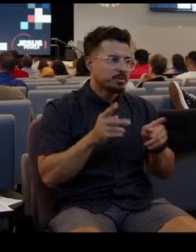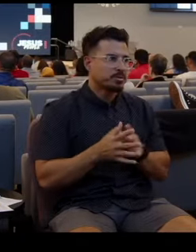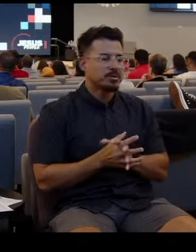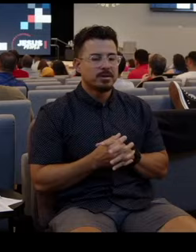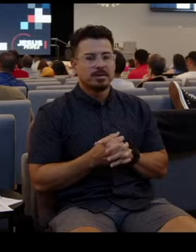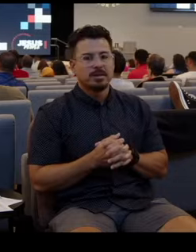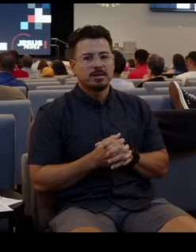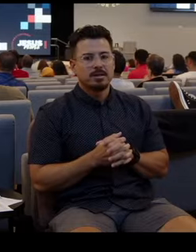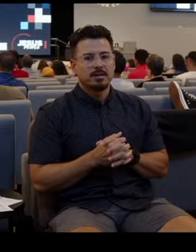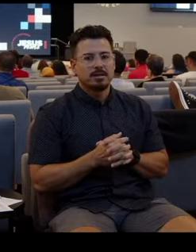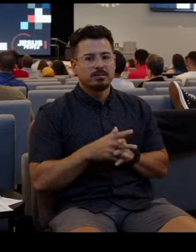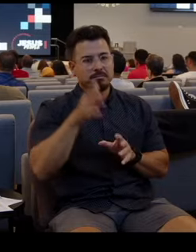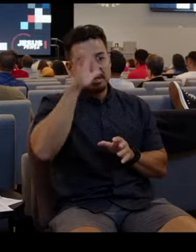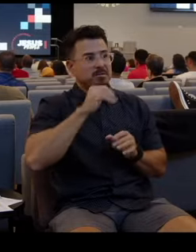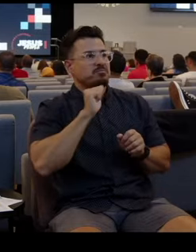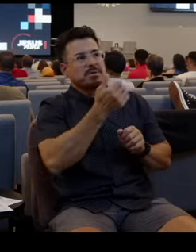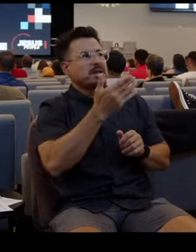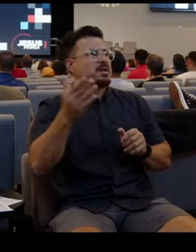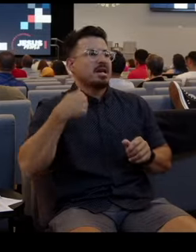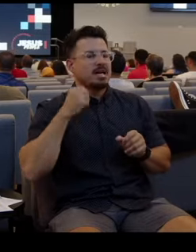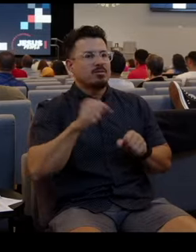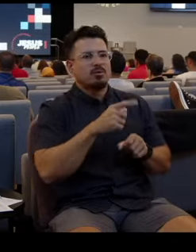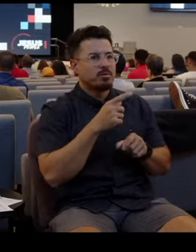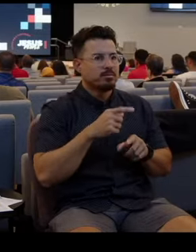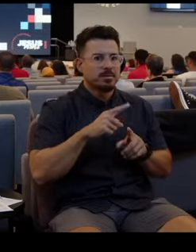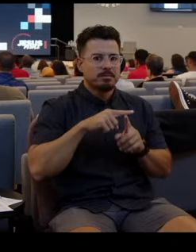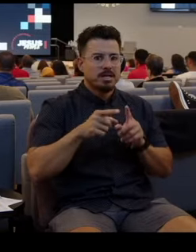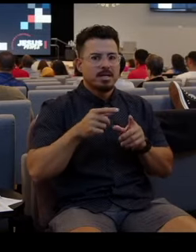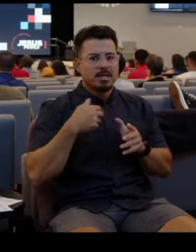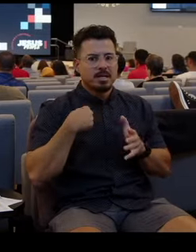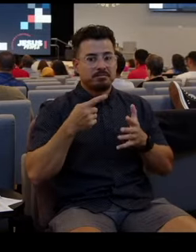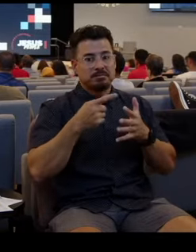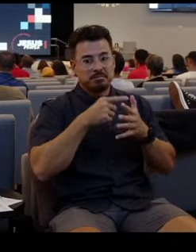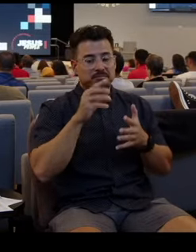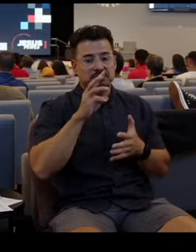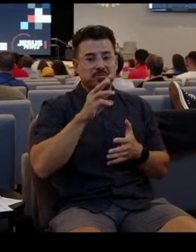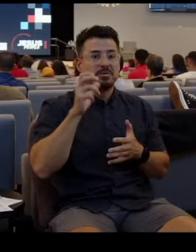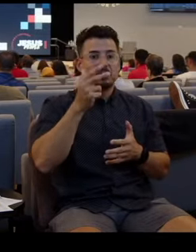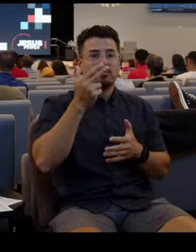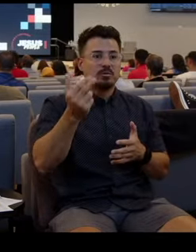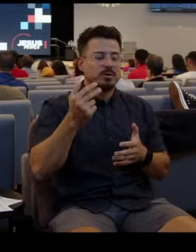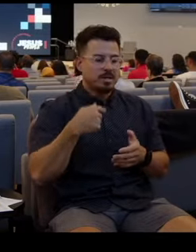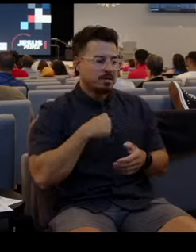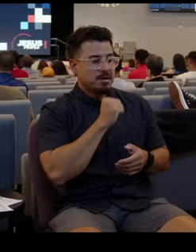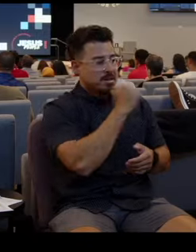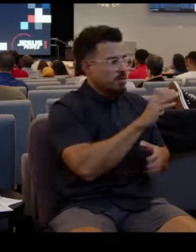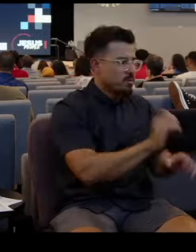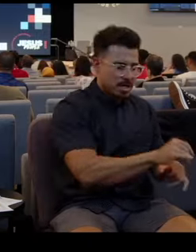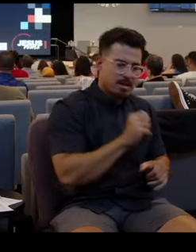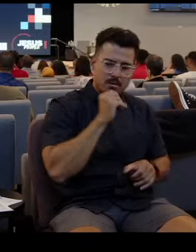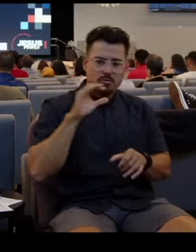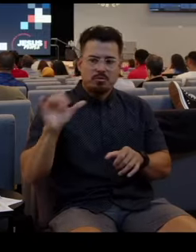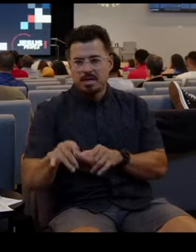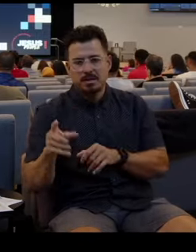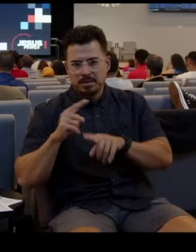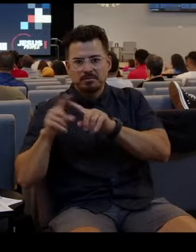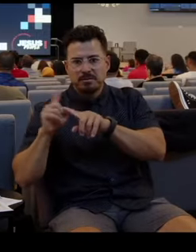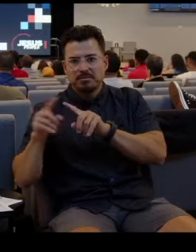Where a guy couldn't do anything. But juggle 613, do this, don't do that, look like this, don't do that.